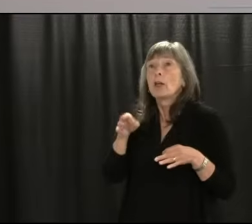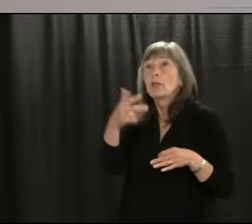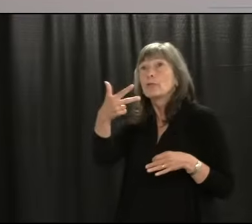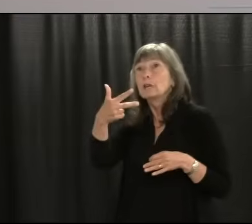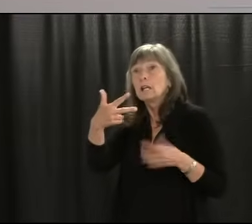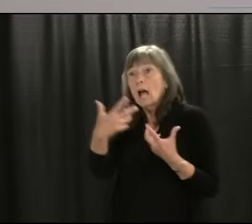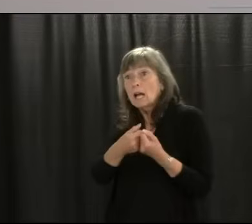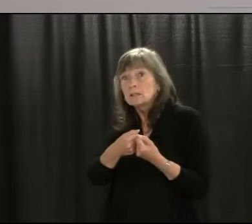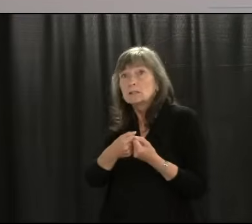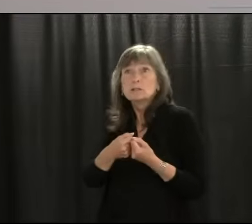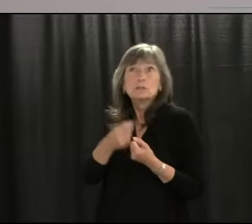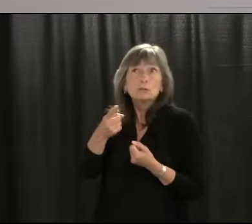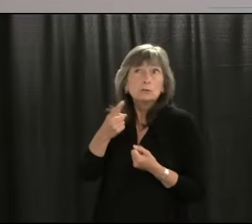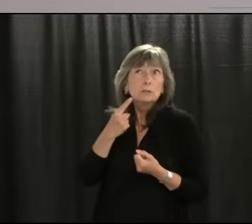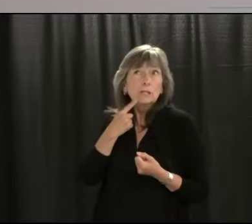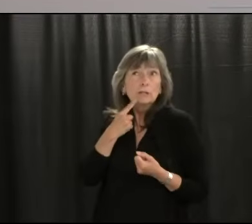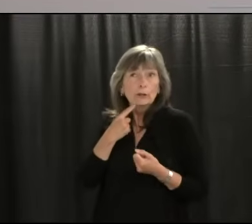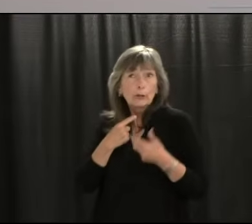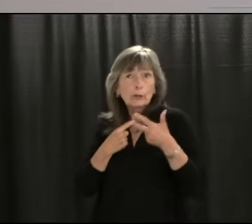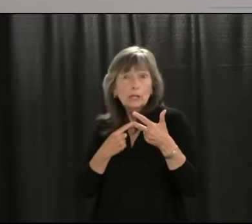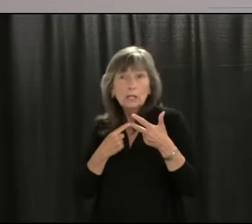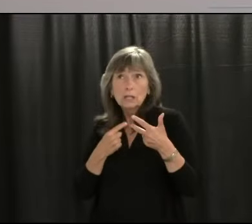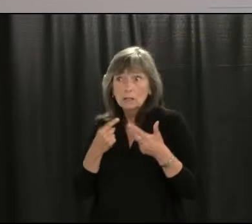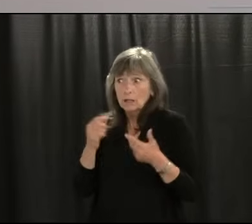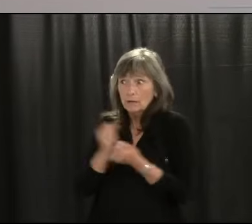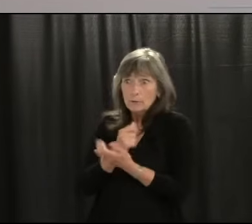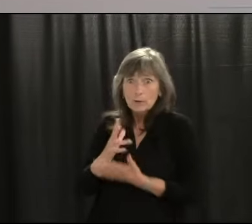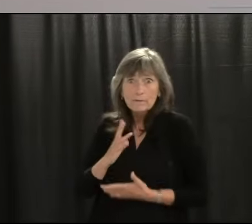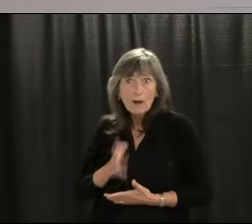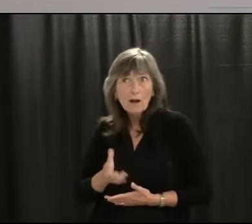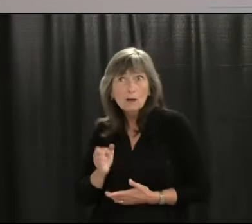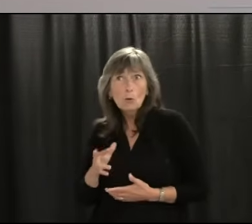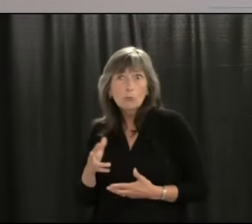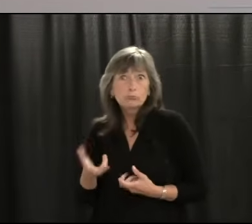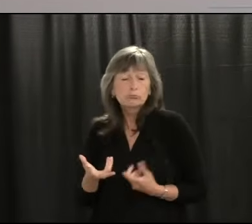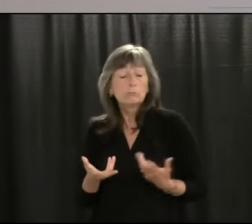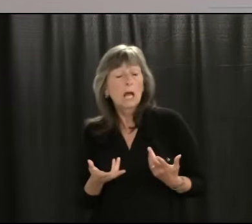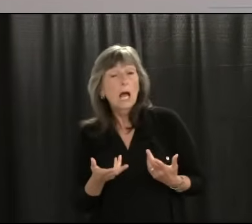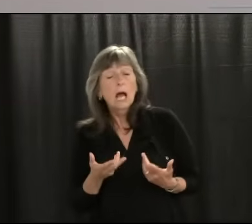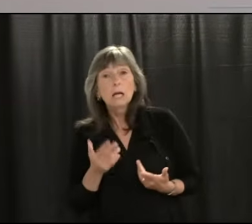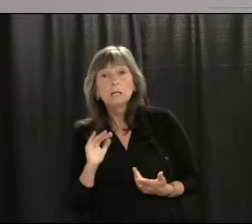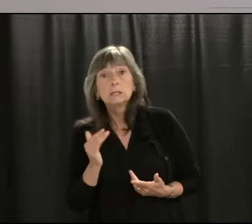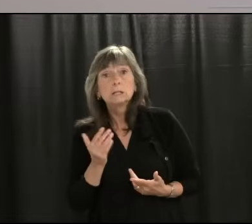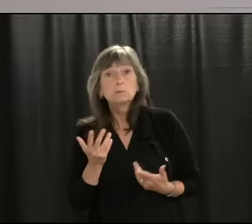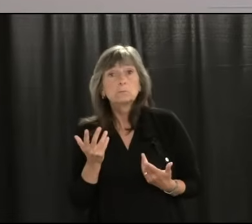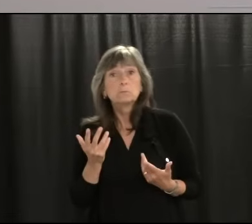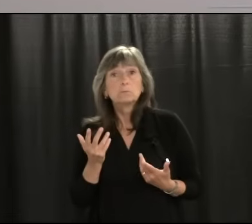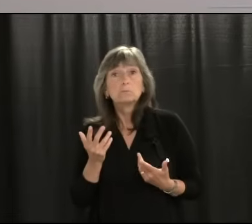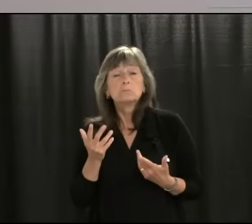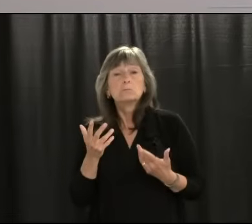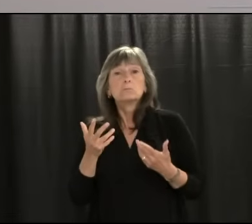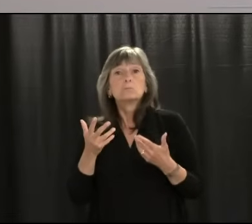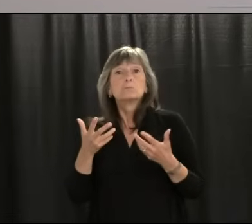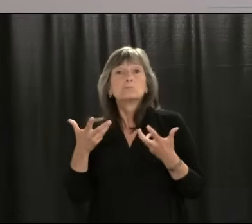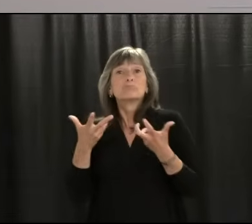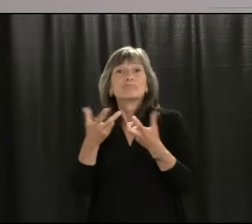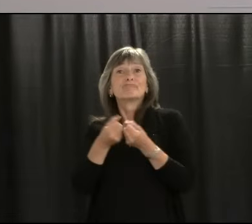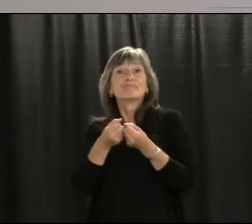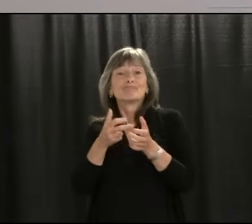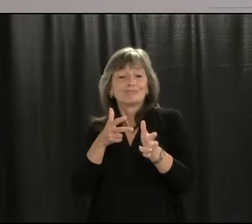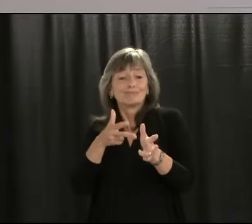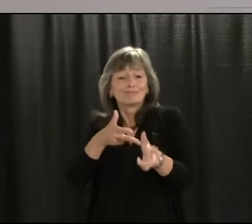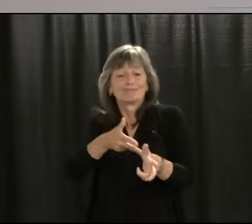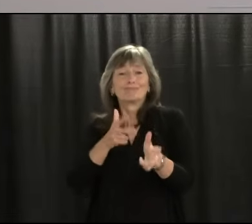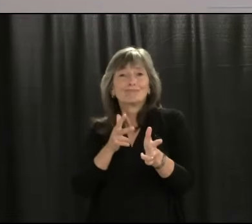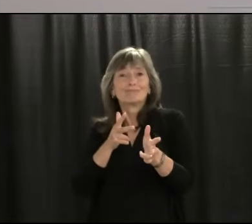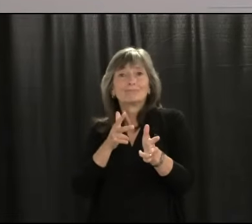you are aware of, and if everyone is okay, as far as you know. As far as we know, these were damage to vehicles that just simply stopped